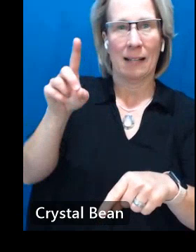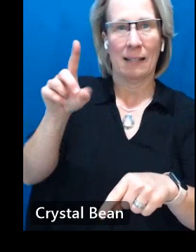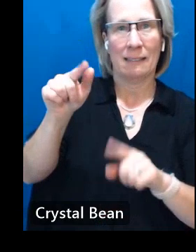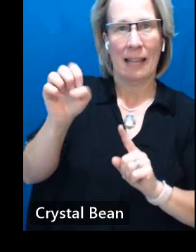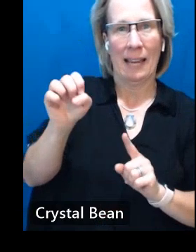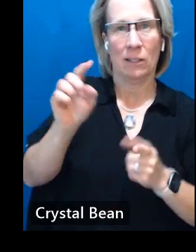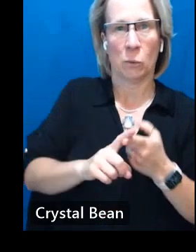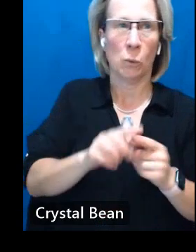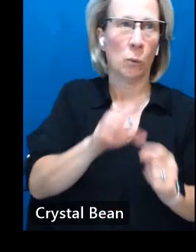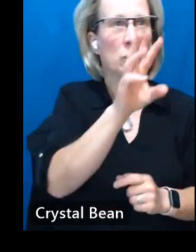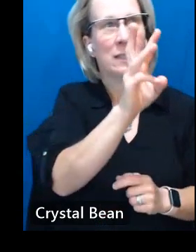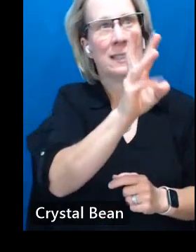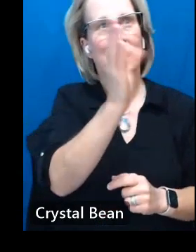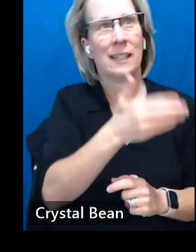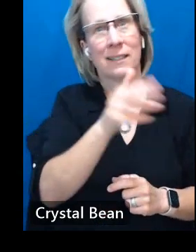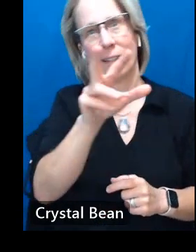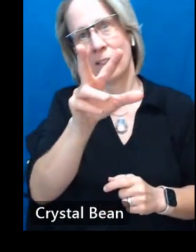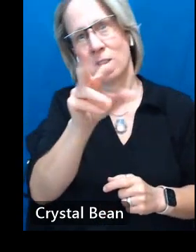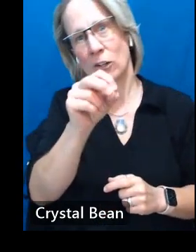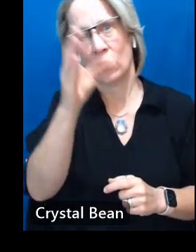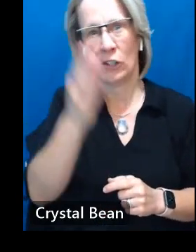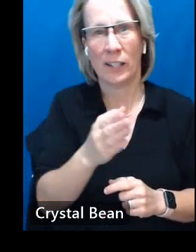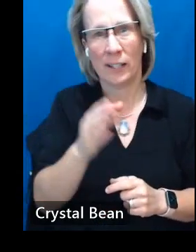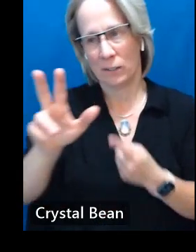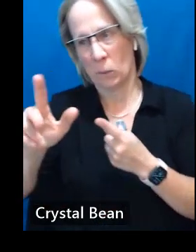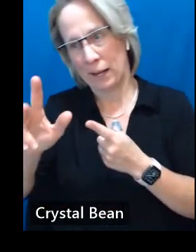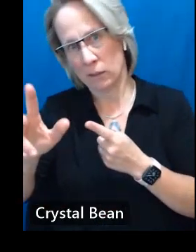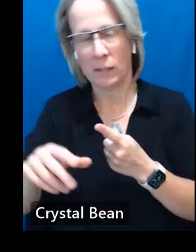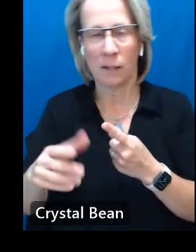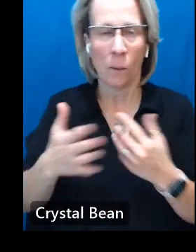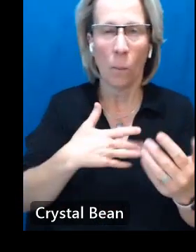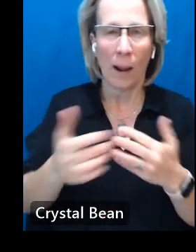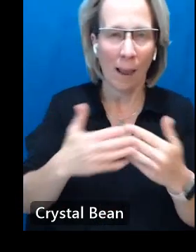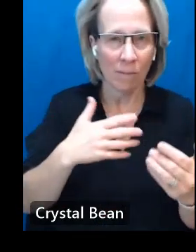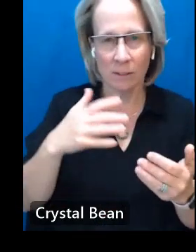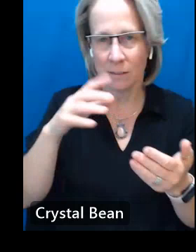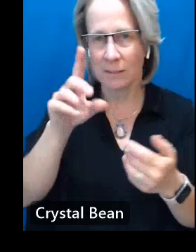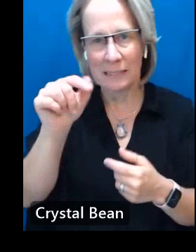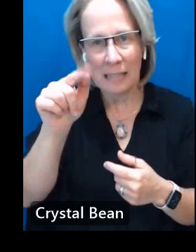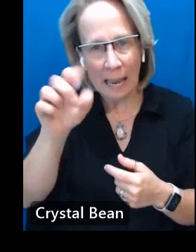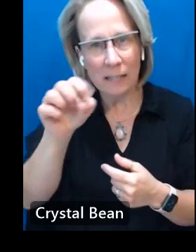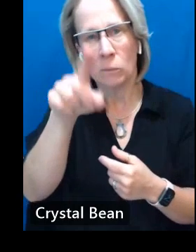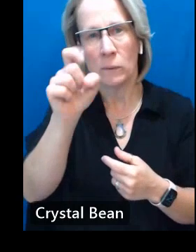6/30/23 or 6, whatever the case may be. So you do have the ability to do that.